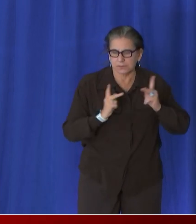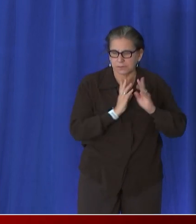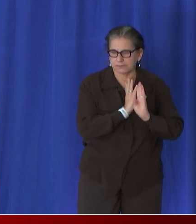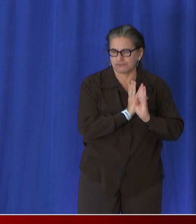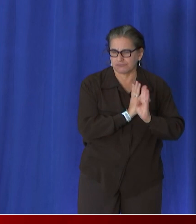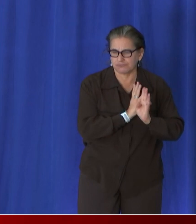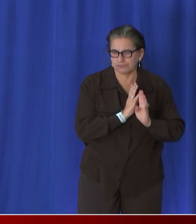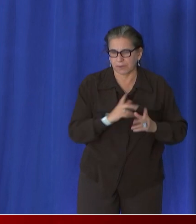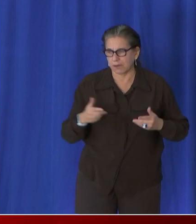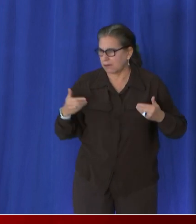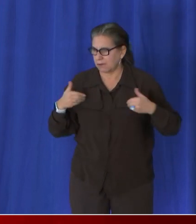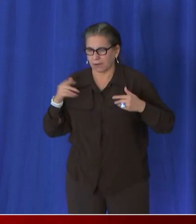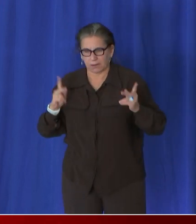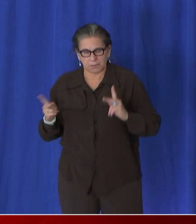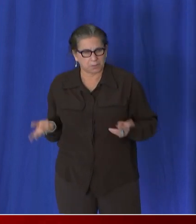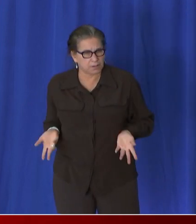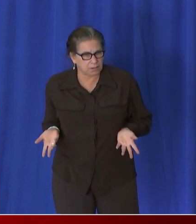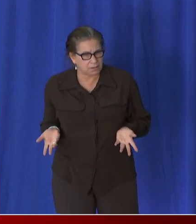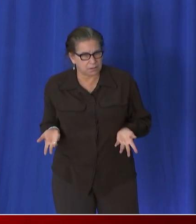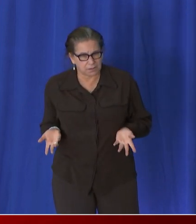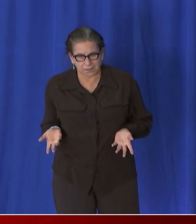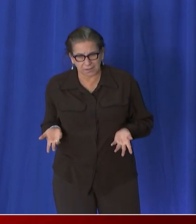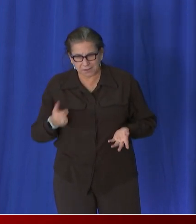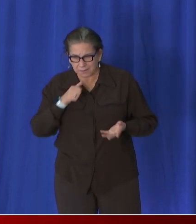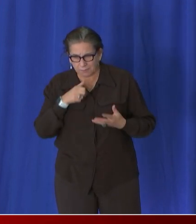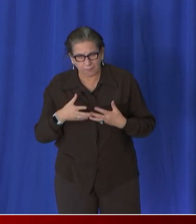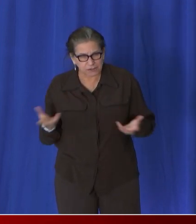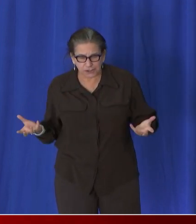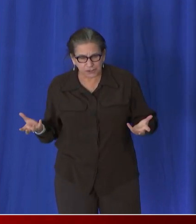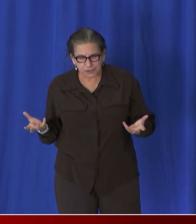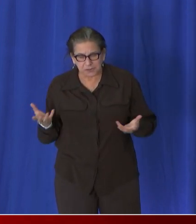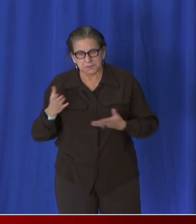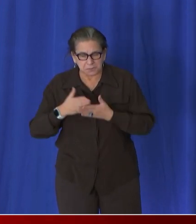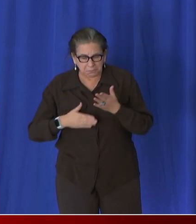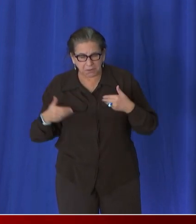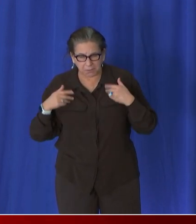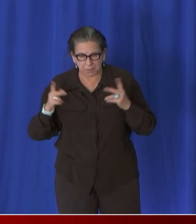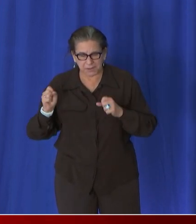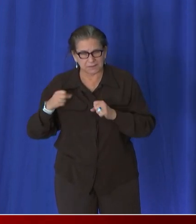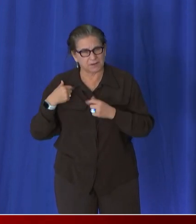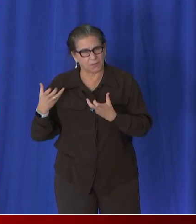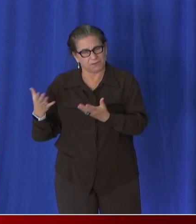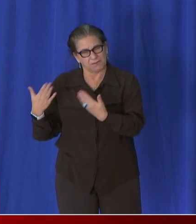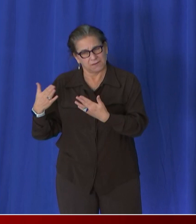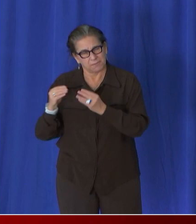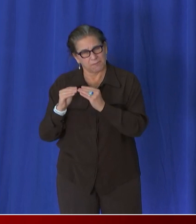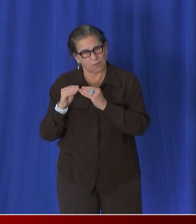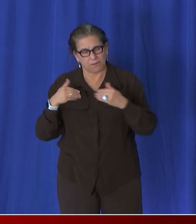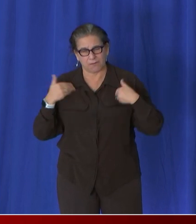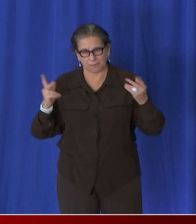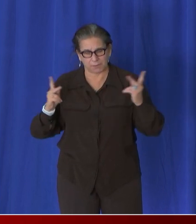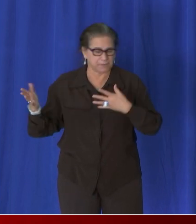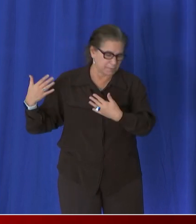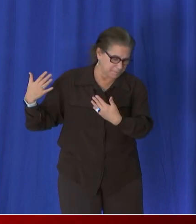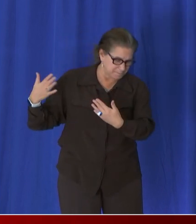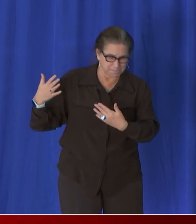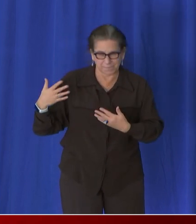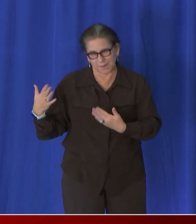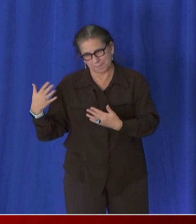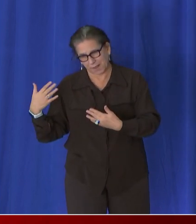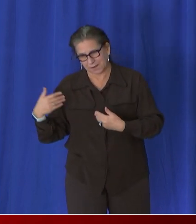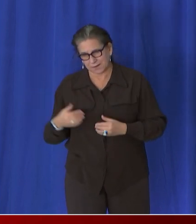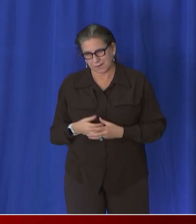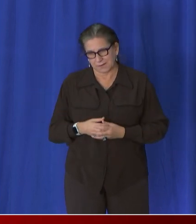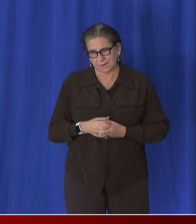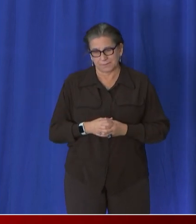enough, right? Because they represent the highest degree of risk to us. And so what we are going to do is allow seniors